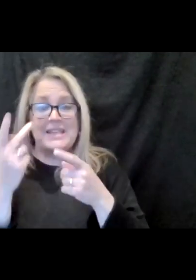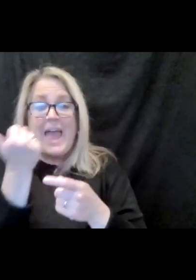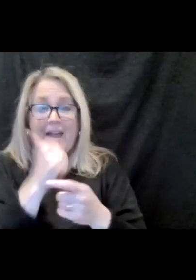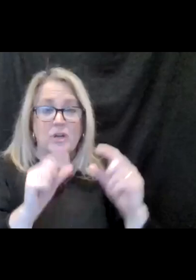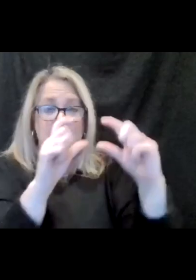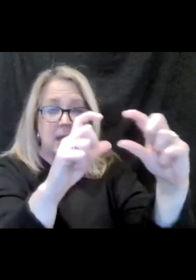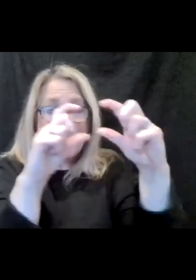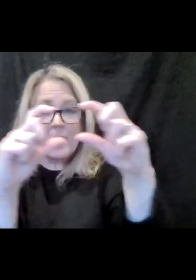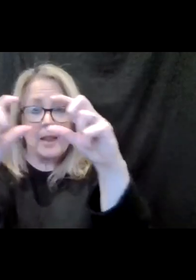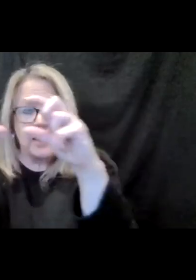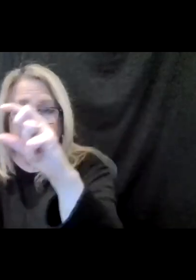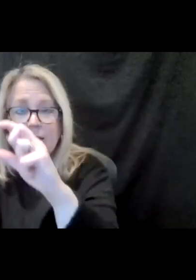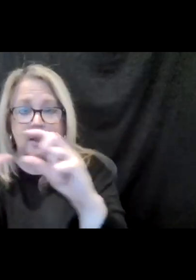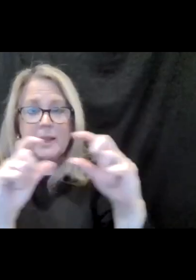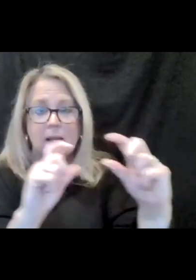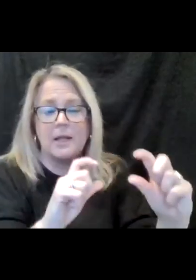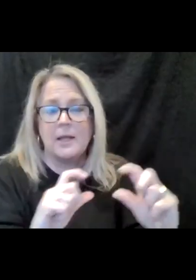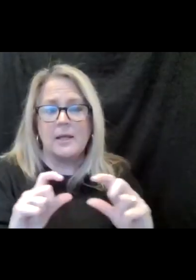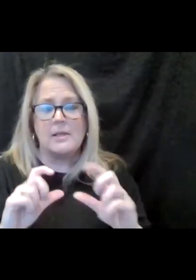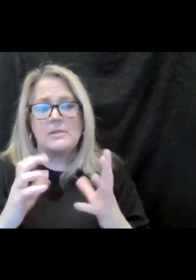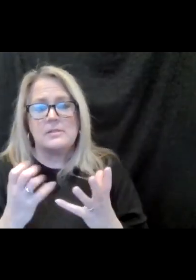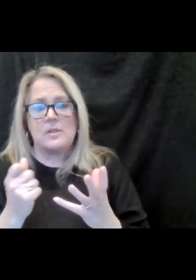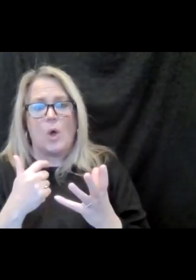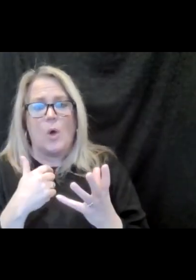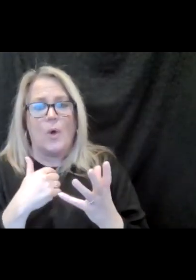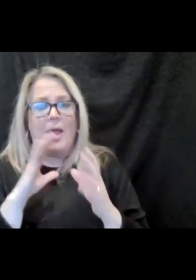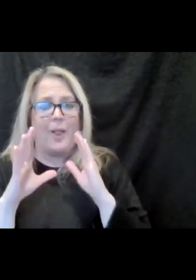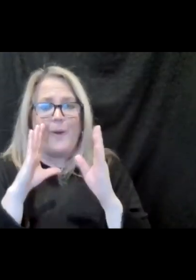me, right? So, hi, Renée, I get to see you now.